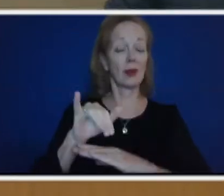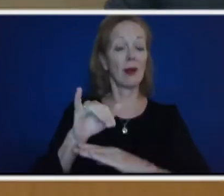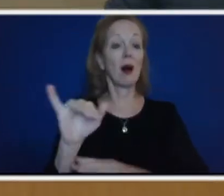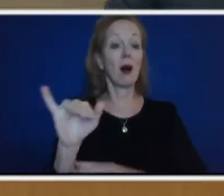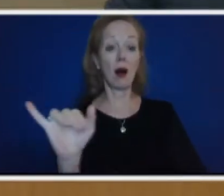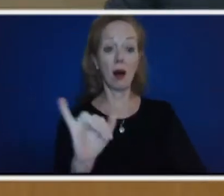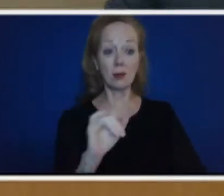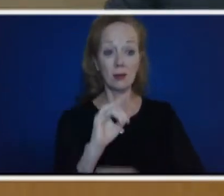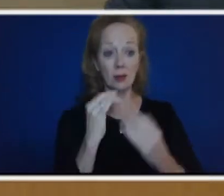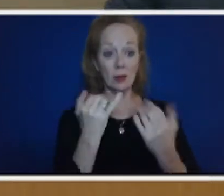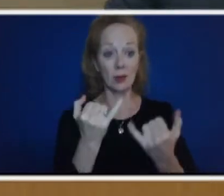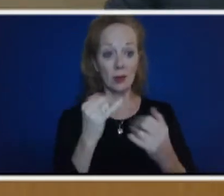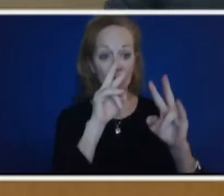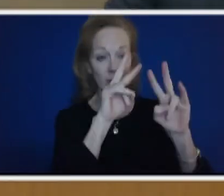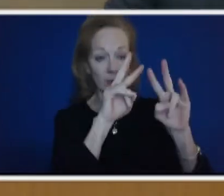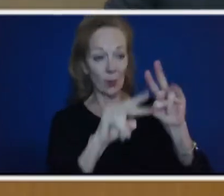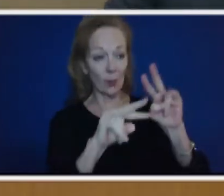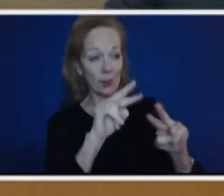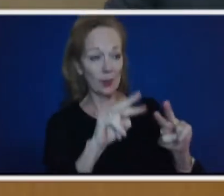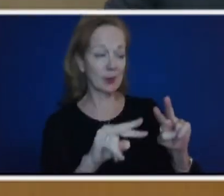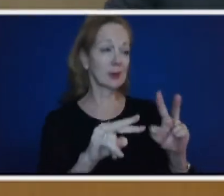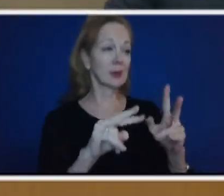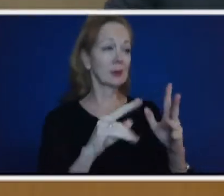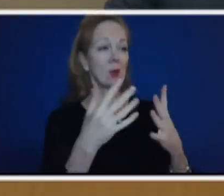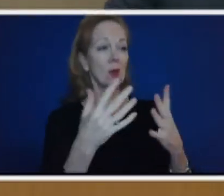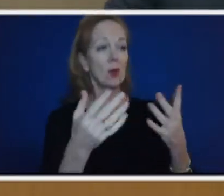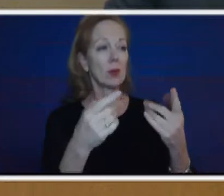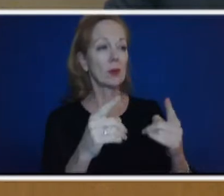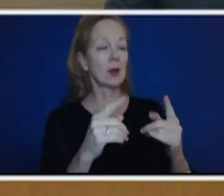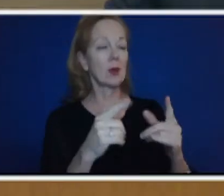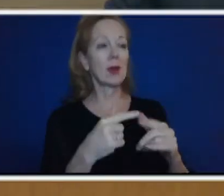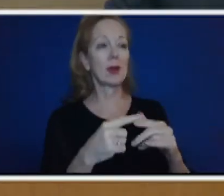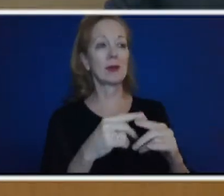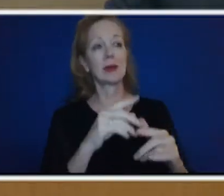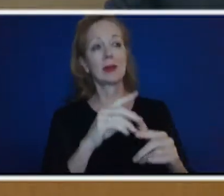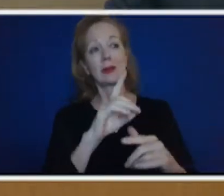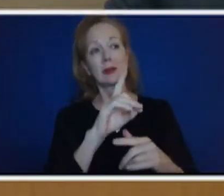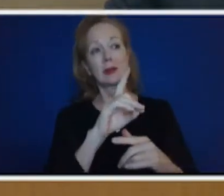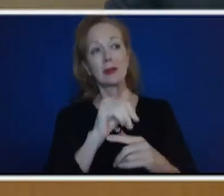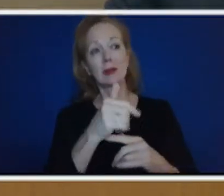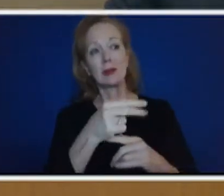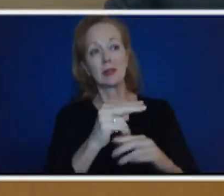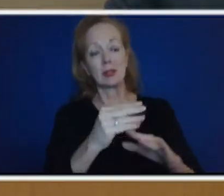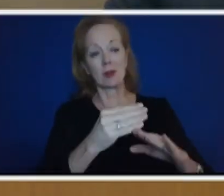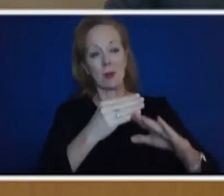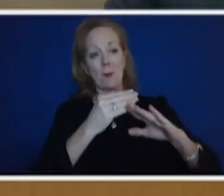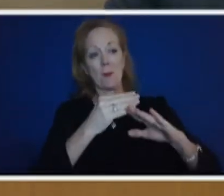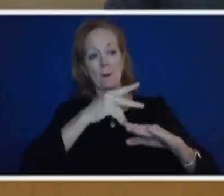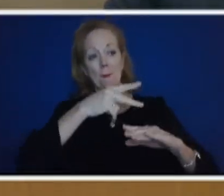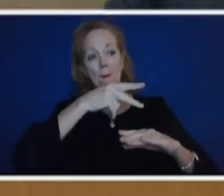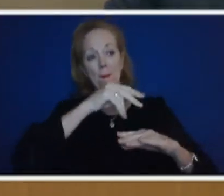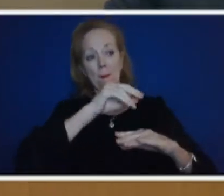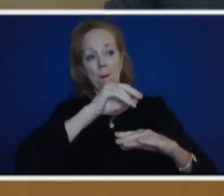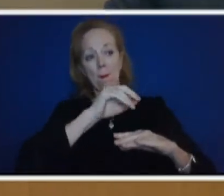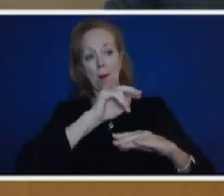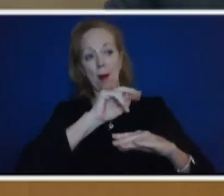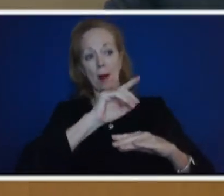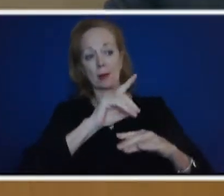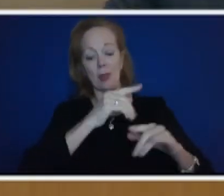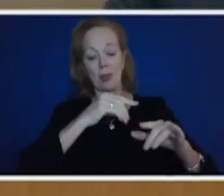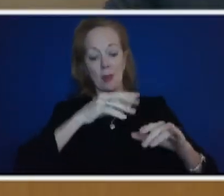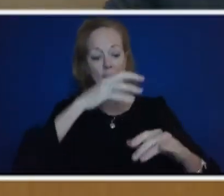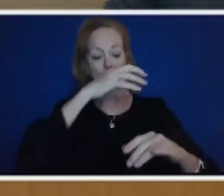currently looking at what would happen, because we have a detention pond at the back of the property. We wanted the organization